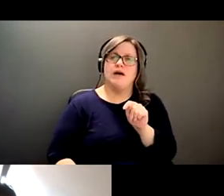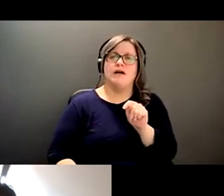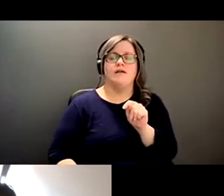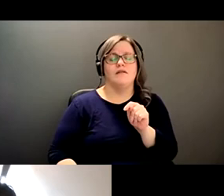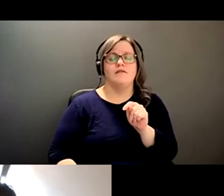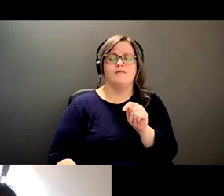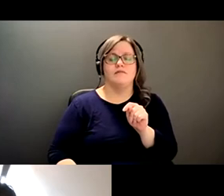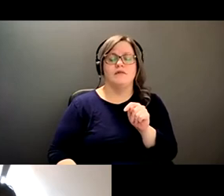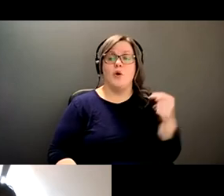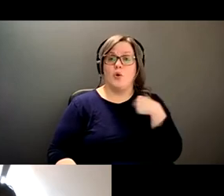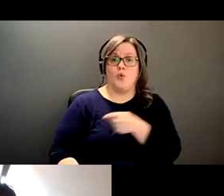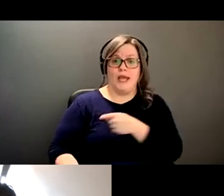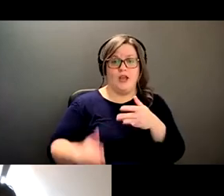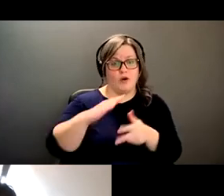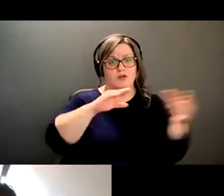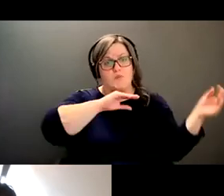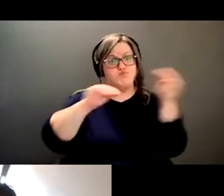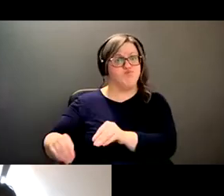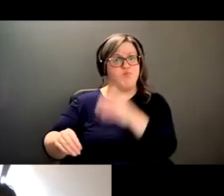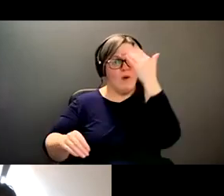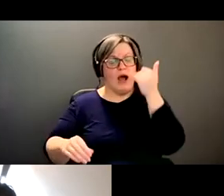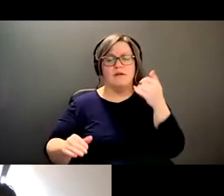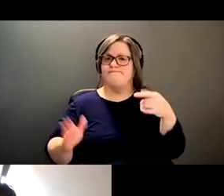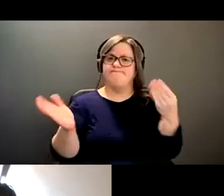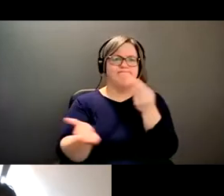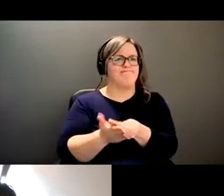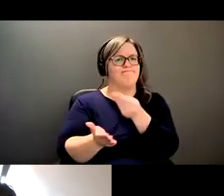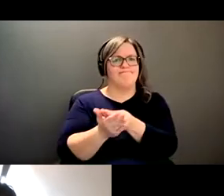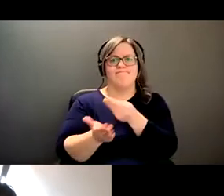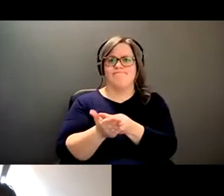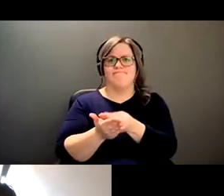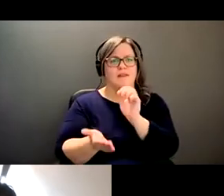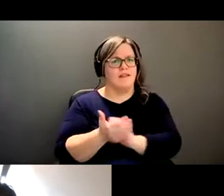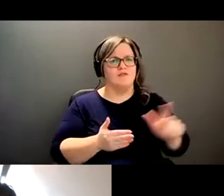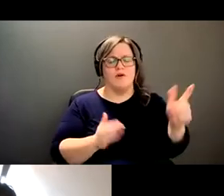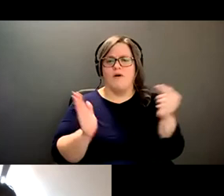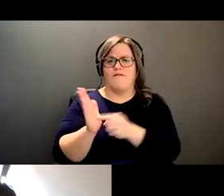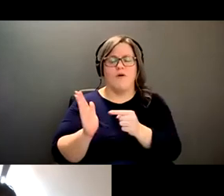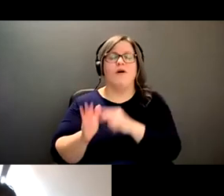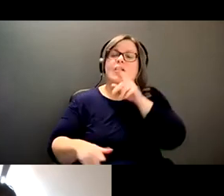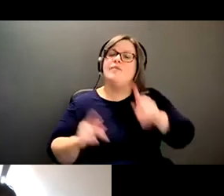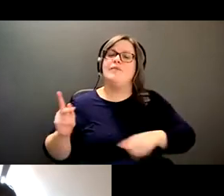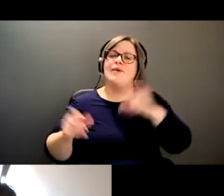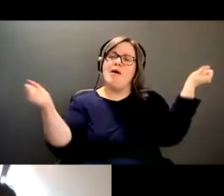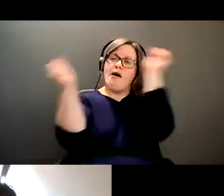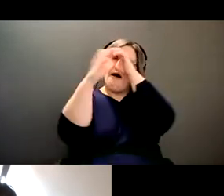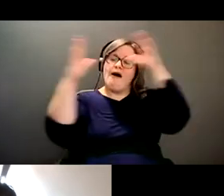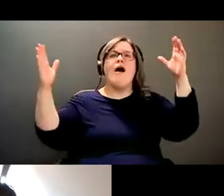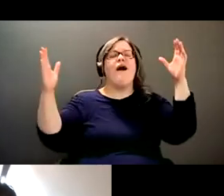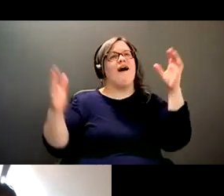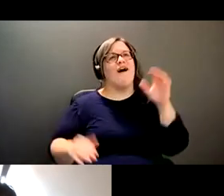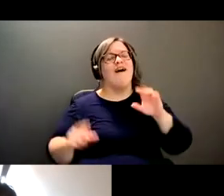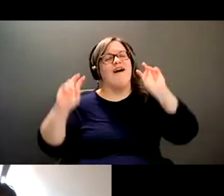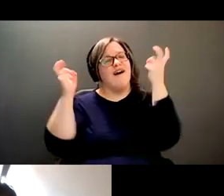a garage because it's all we could afford. So, you know, I do feel like there's this sort of romanticization of alternative spaces.